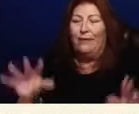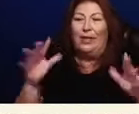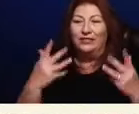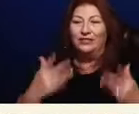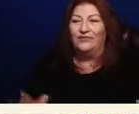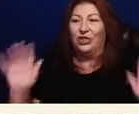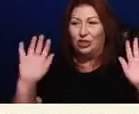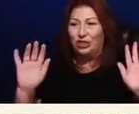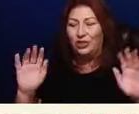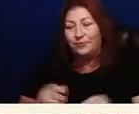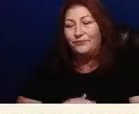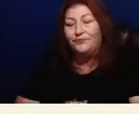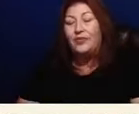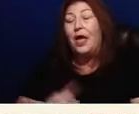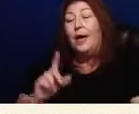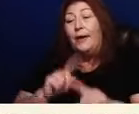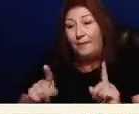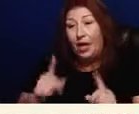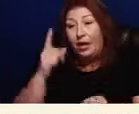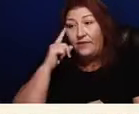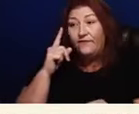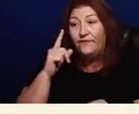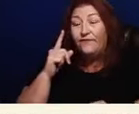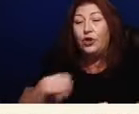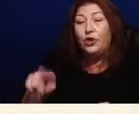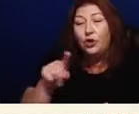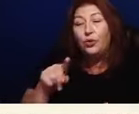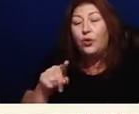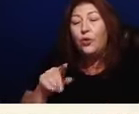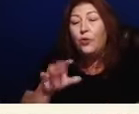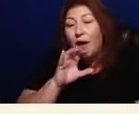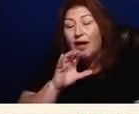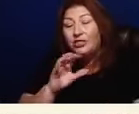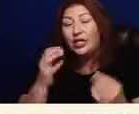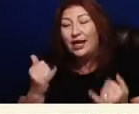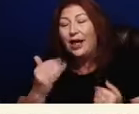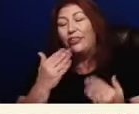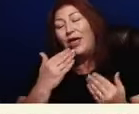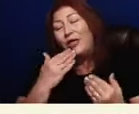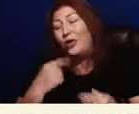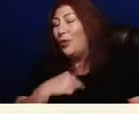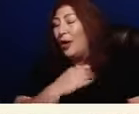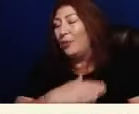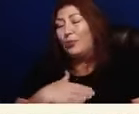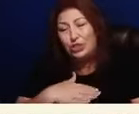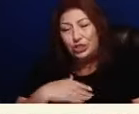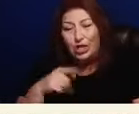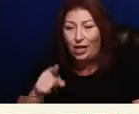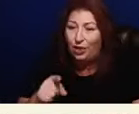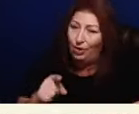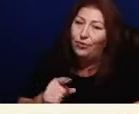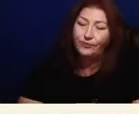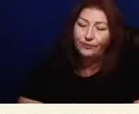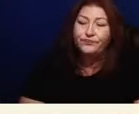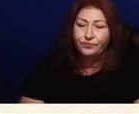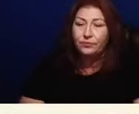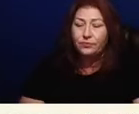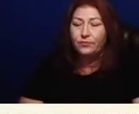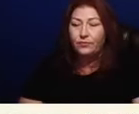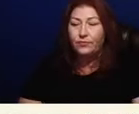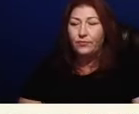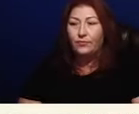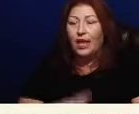done. But for guys watching, for guys being here, we still appreciate you guys and we want to thank you. So and